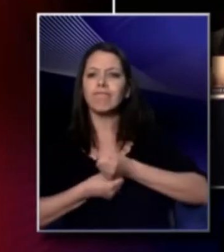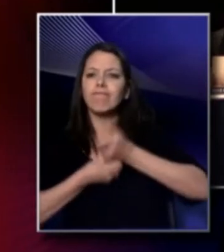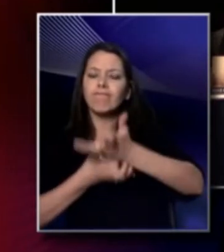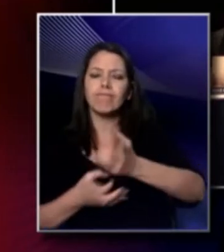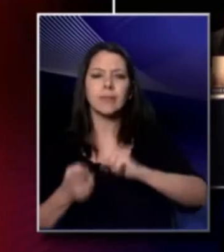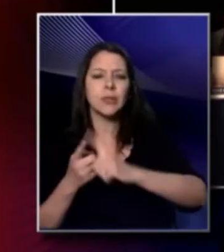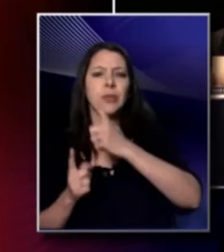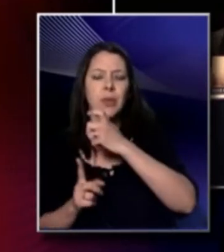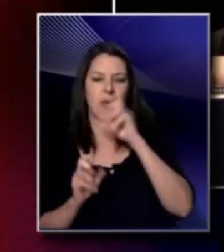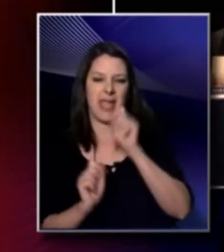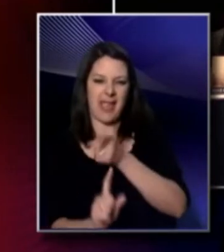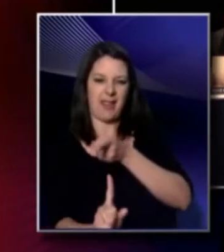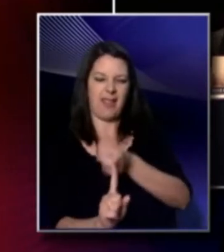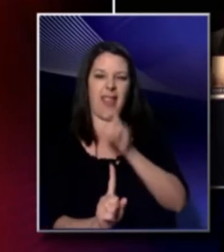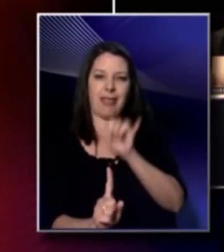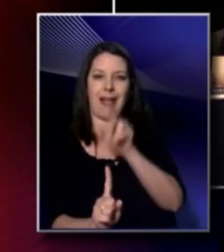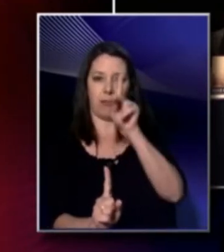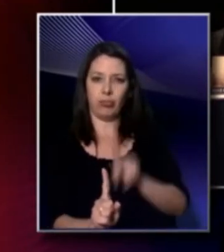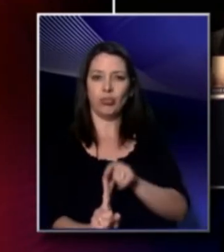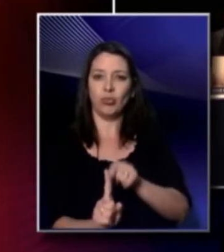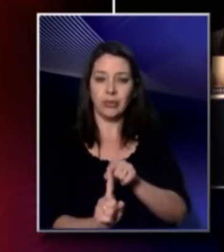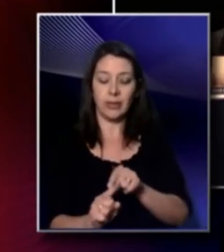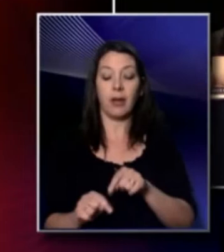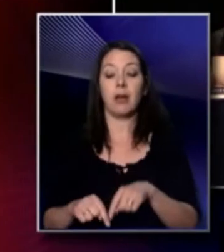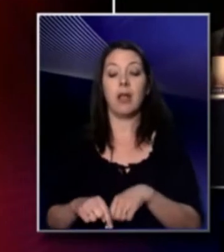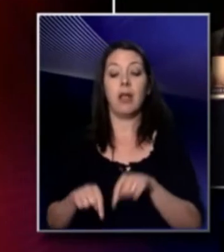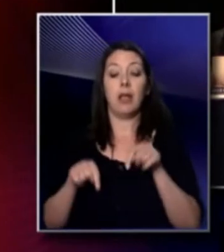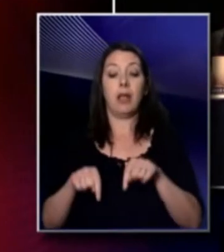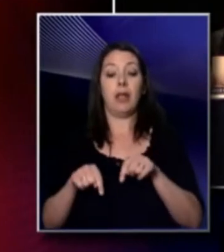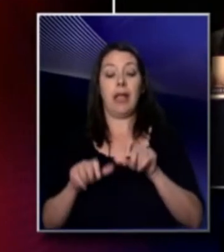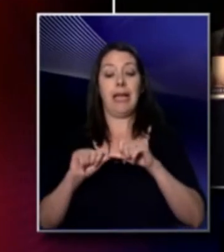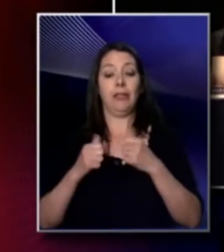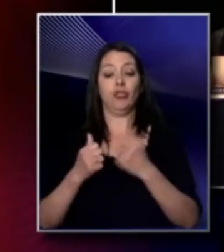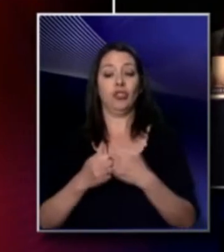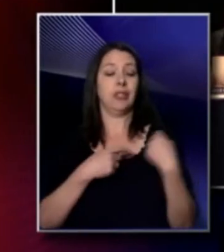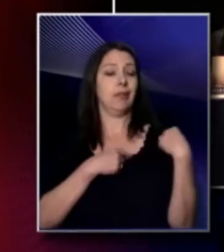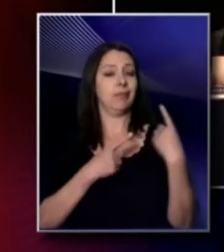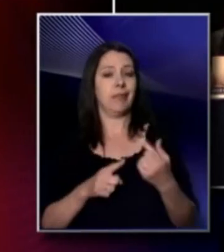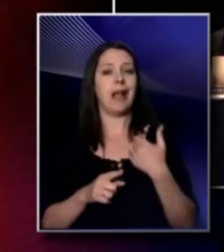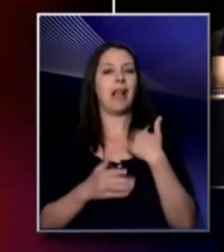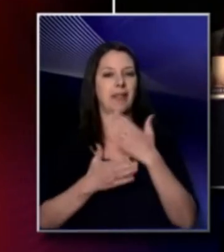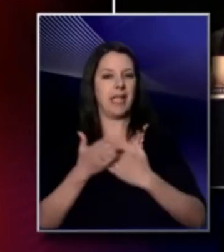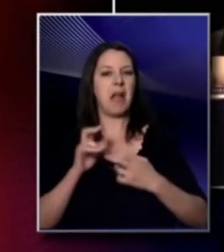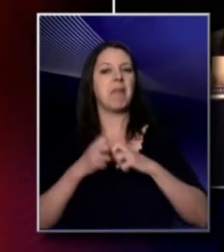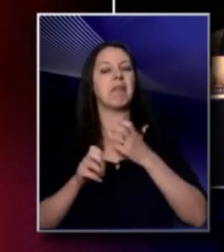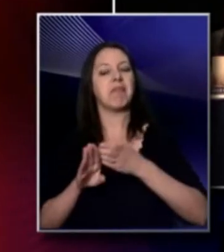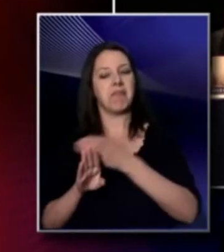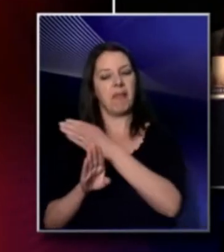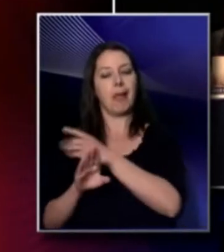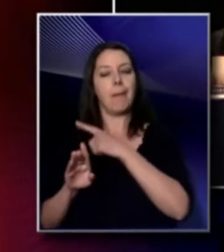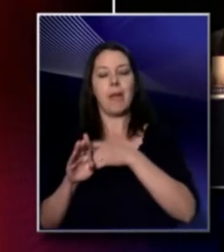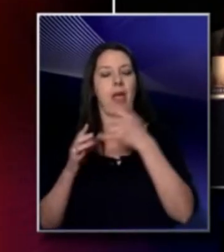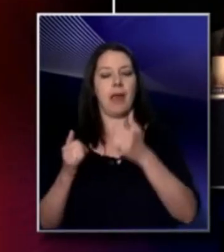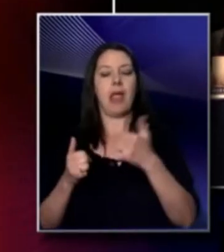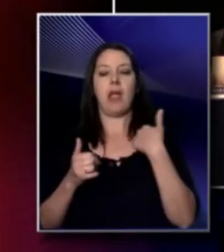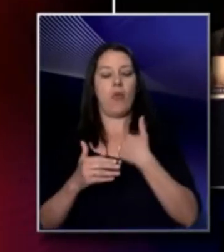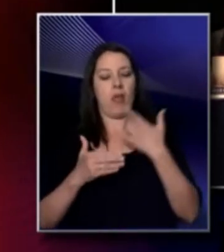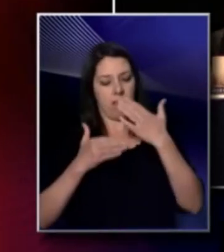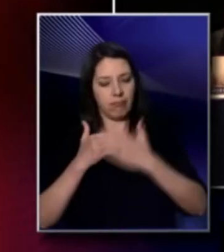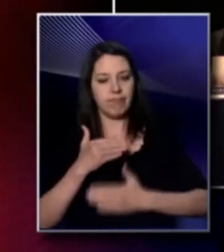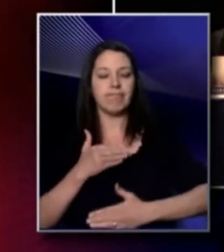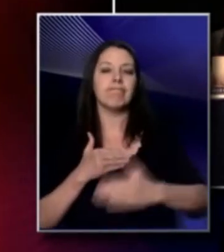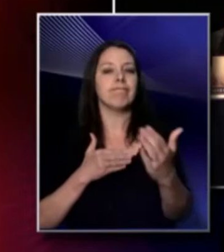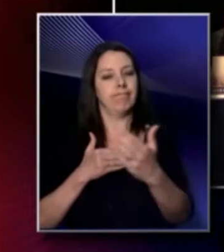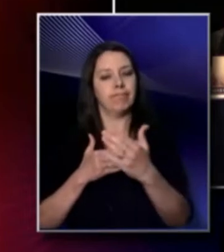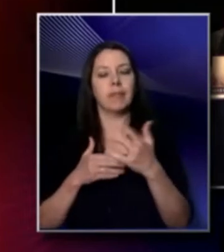You know, the history of the agency as of late, we're moving beyond it, but on the flip side, we have to look back and see